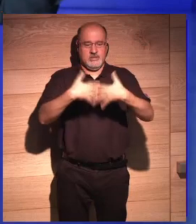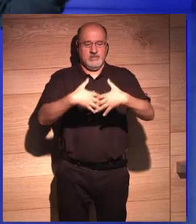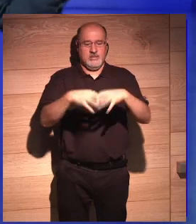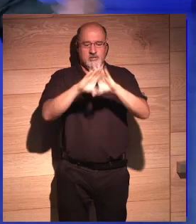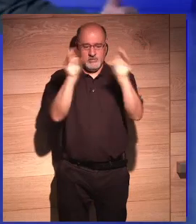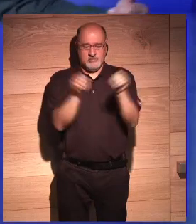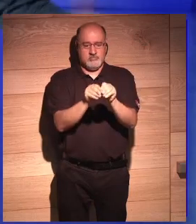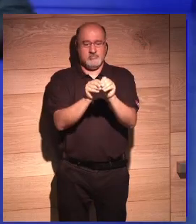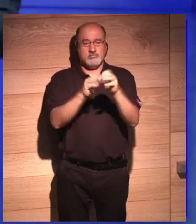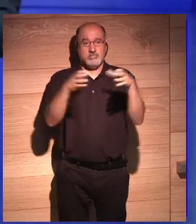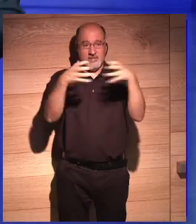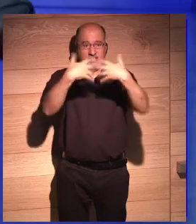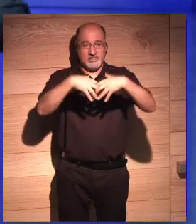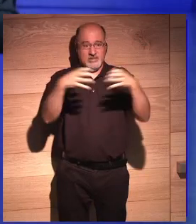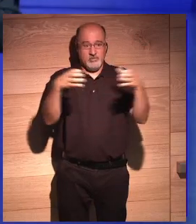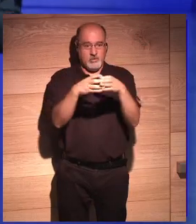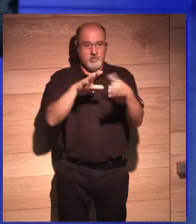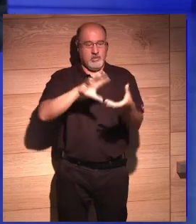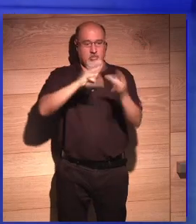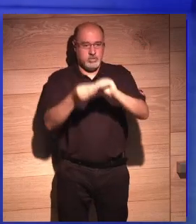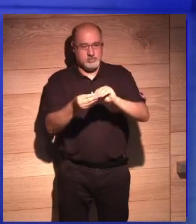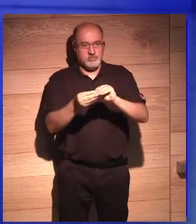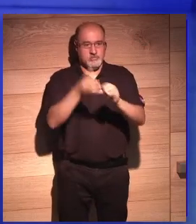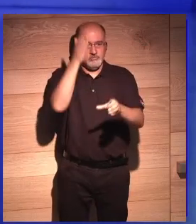be replaced and all the rest of it. And